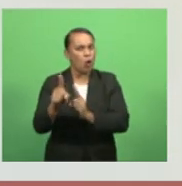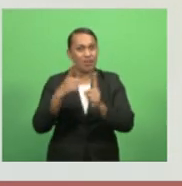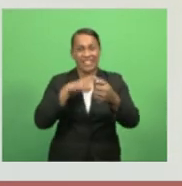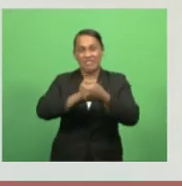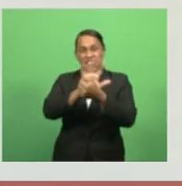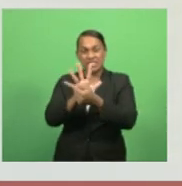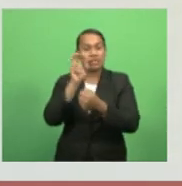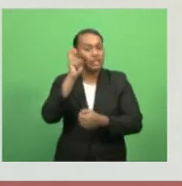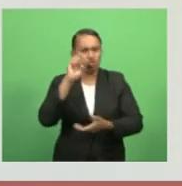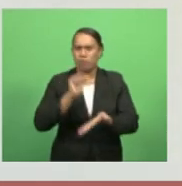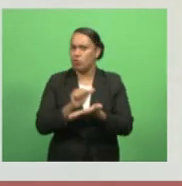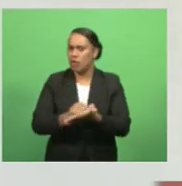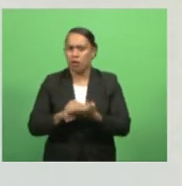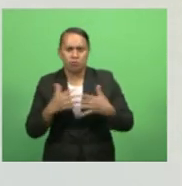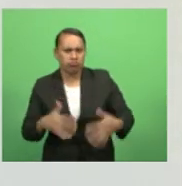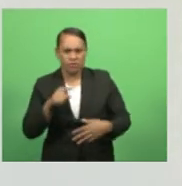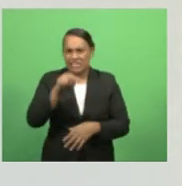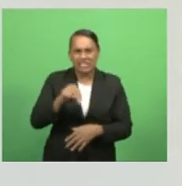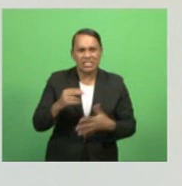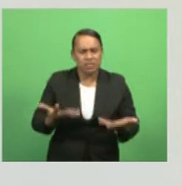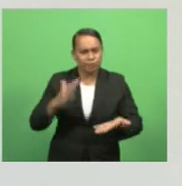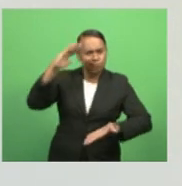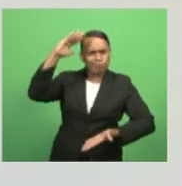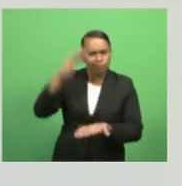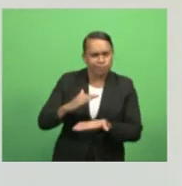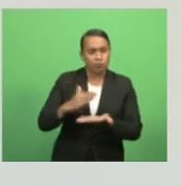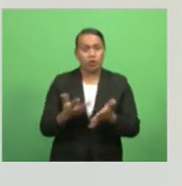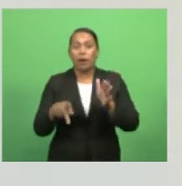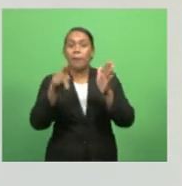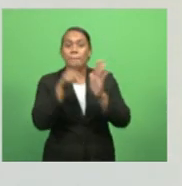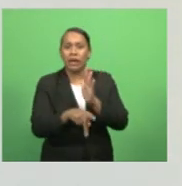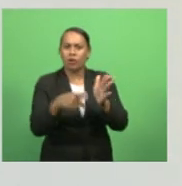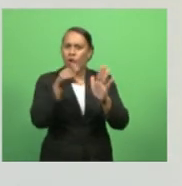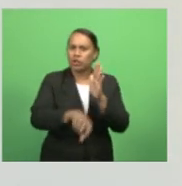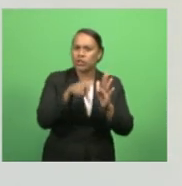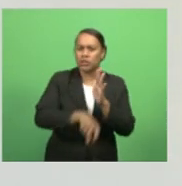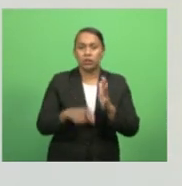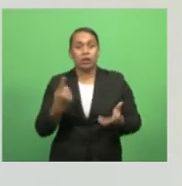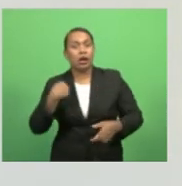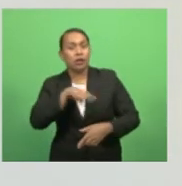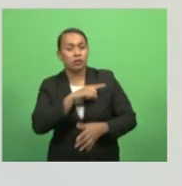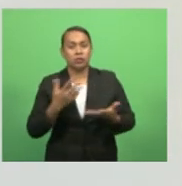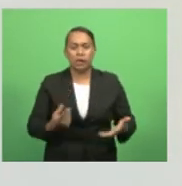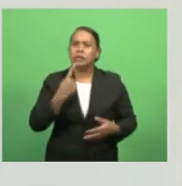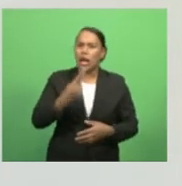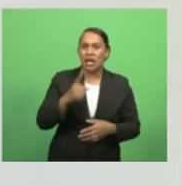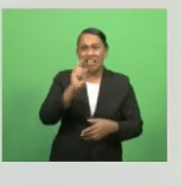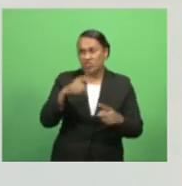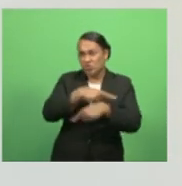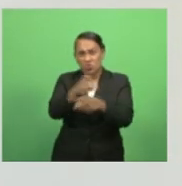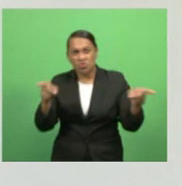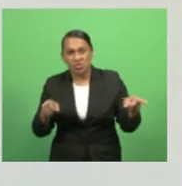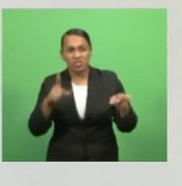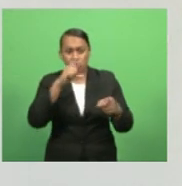minimal at this point in time because of the crisis. What we are saying is that if you can provide